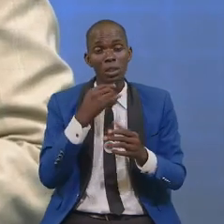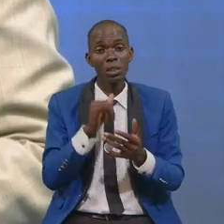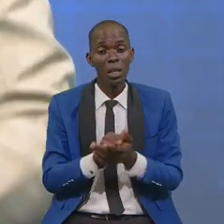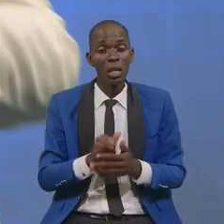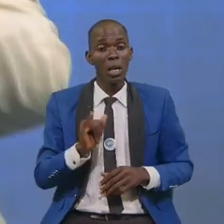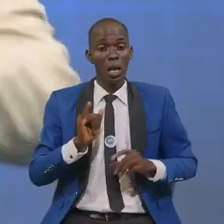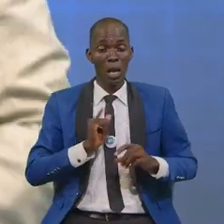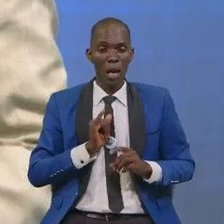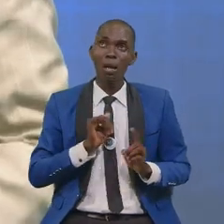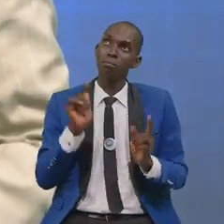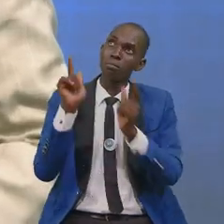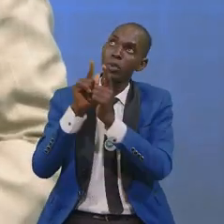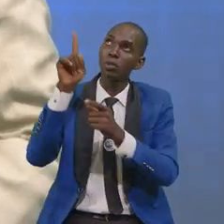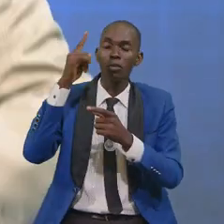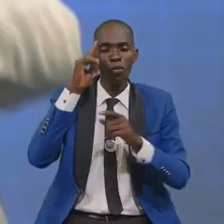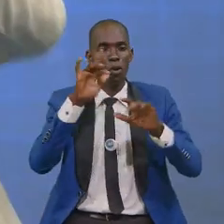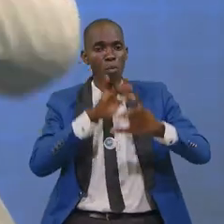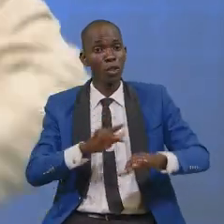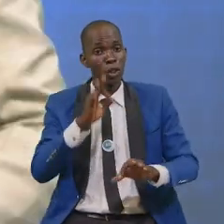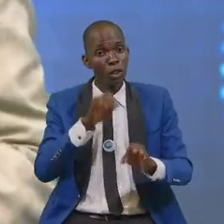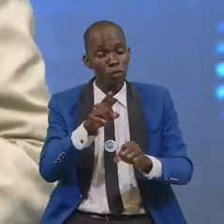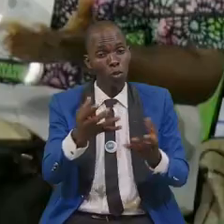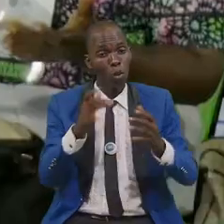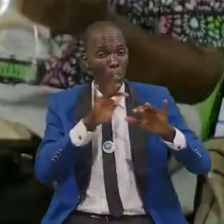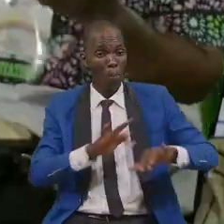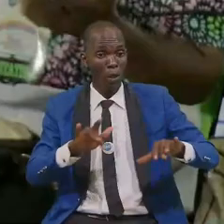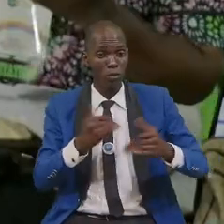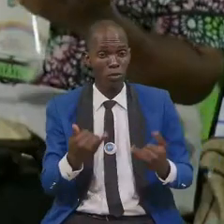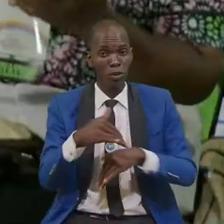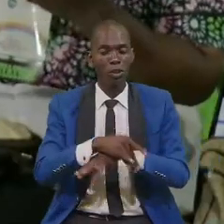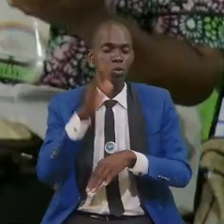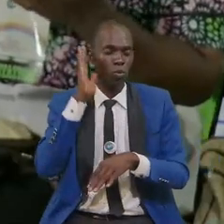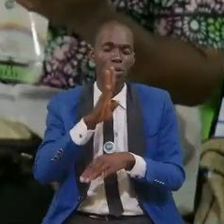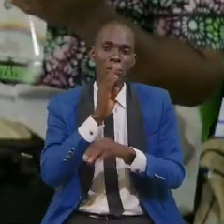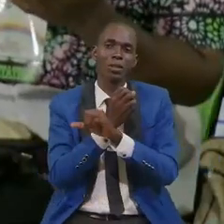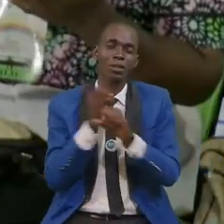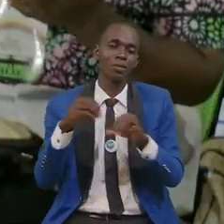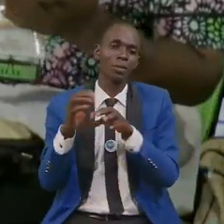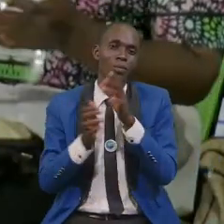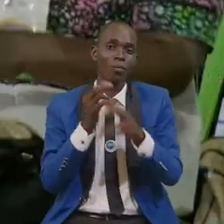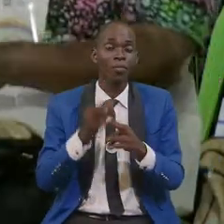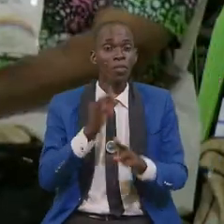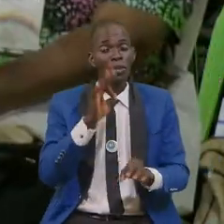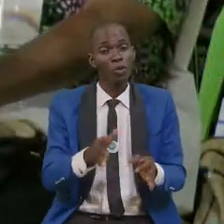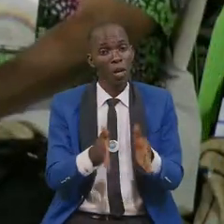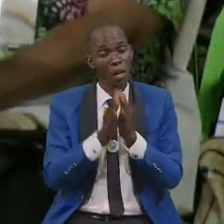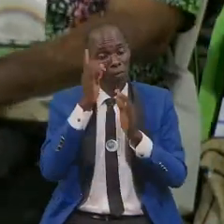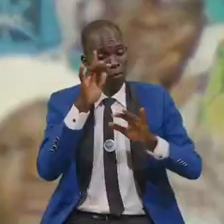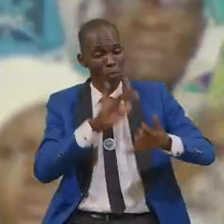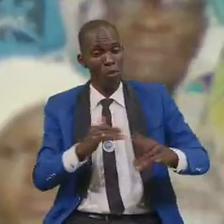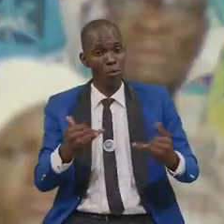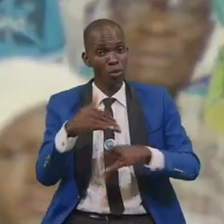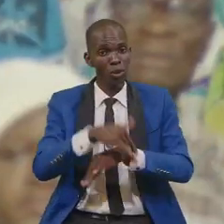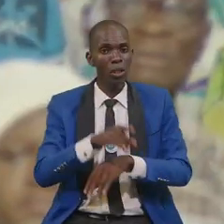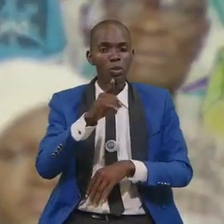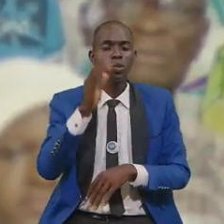mercy. If you come for mercy tonight, you'll be saved. If you come for mercy tonight, you'll be healed. If you